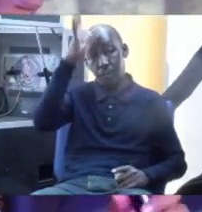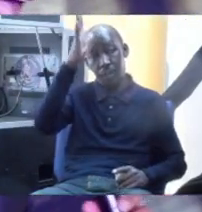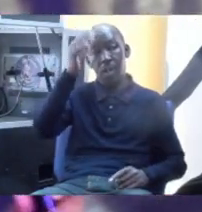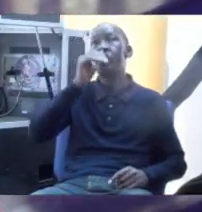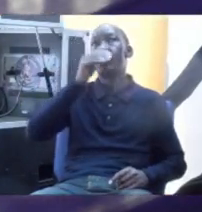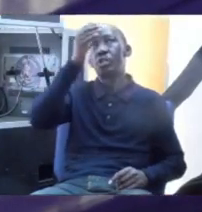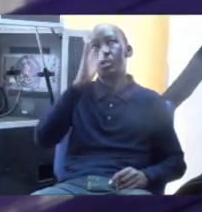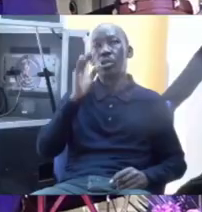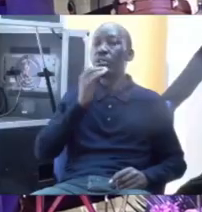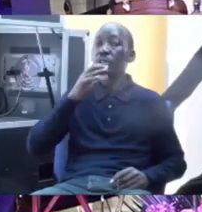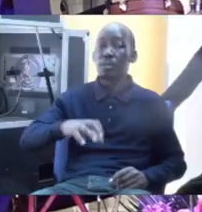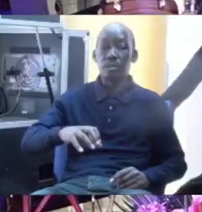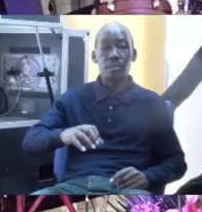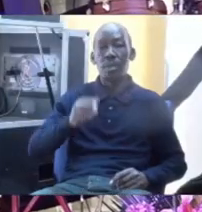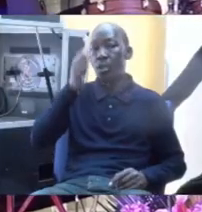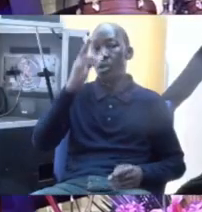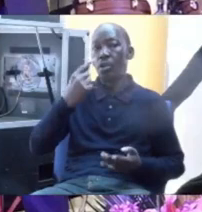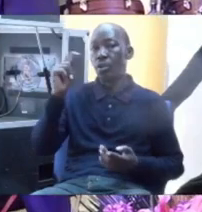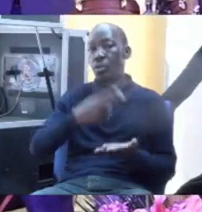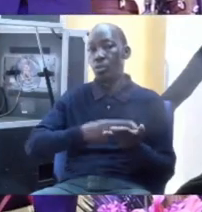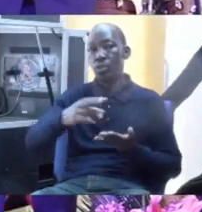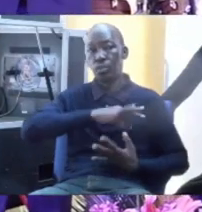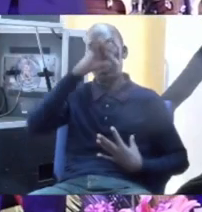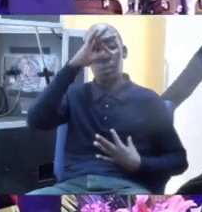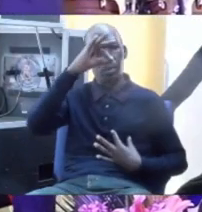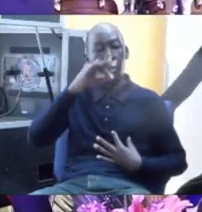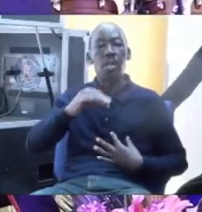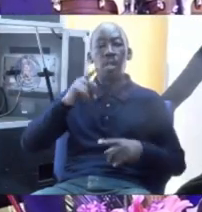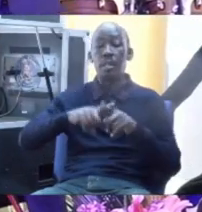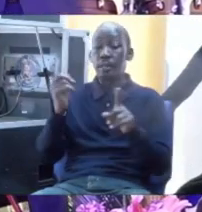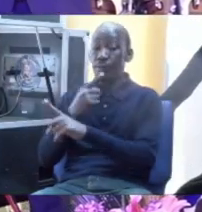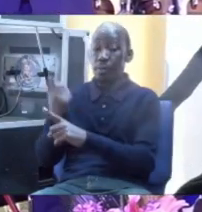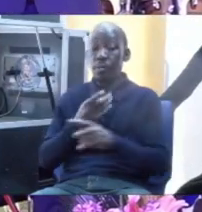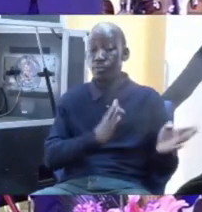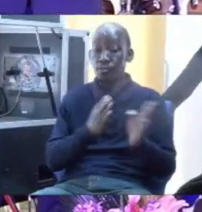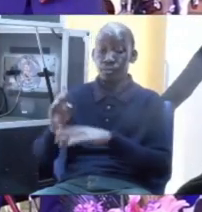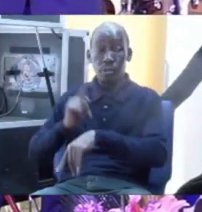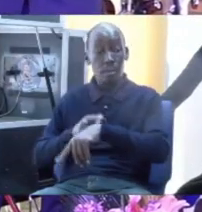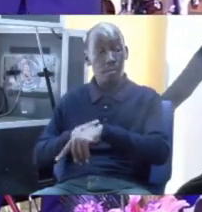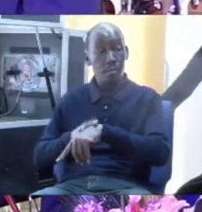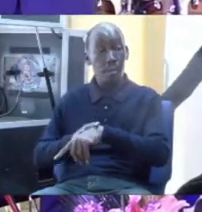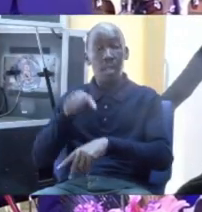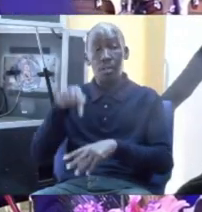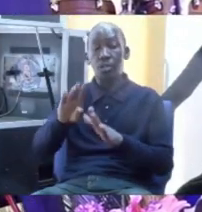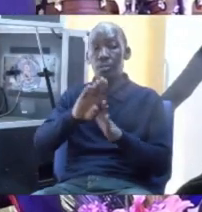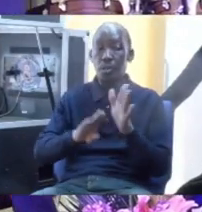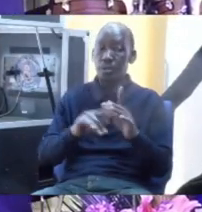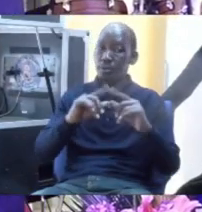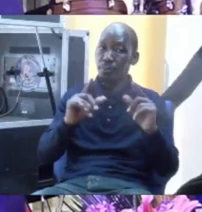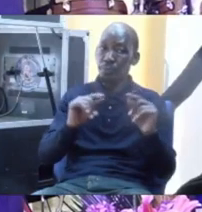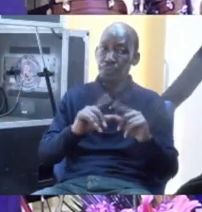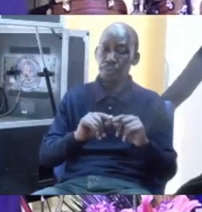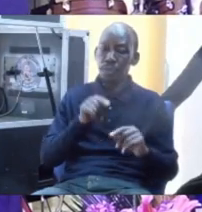the Son, and God the Holy Spirit in different occasions. And in this scripture,